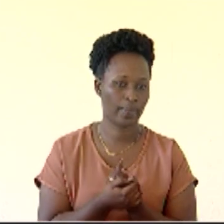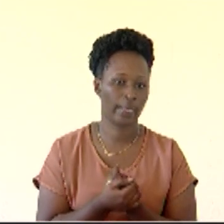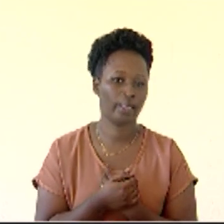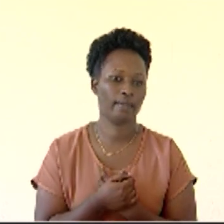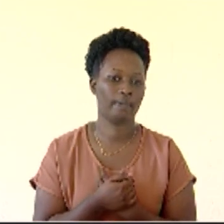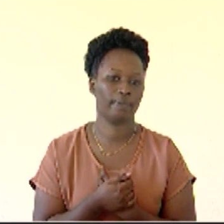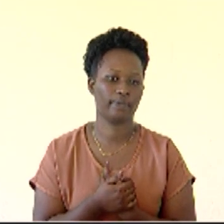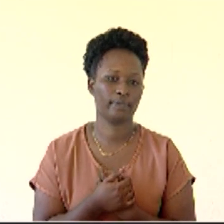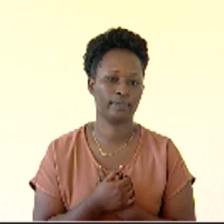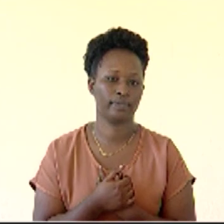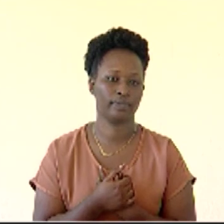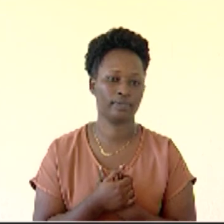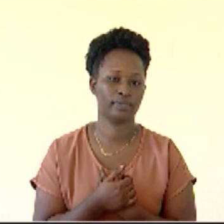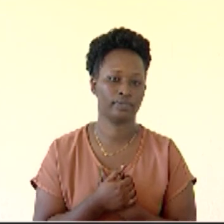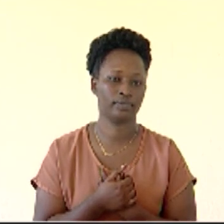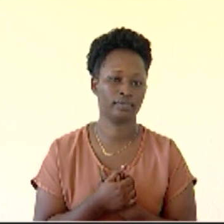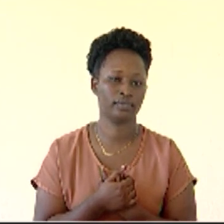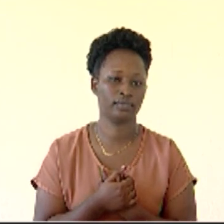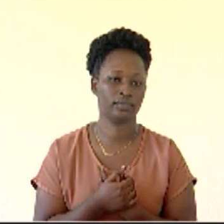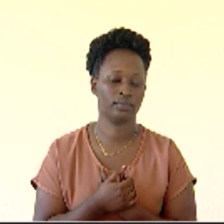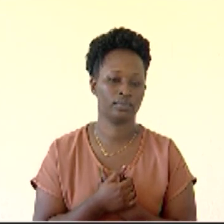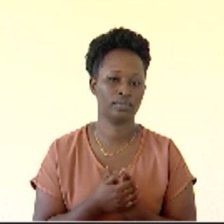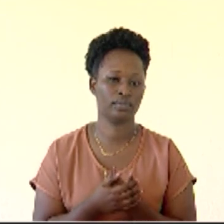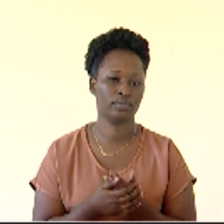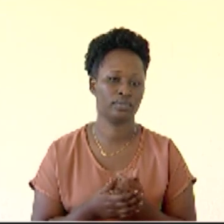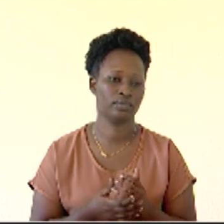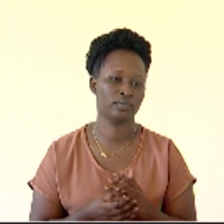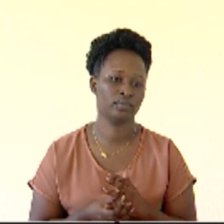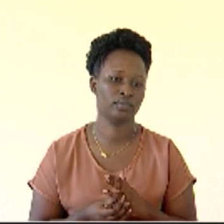sexuality? Think about how the culture would affect sexuality.